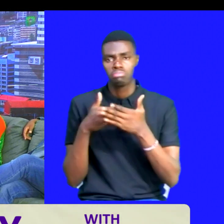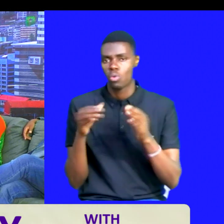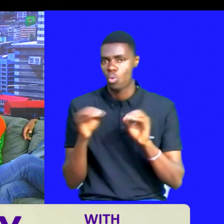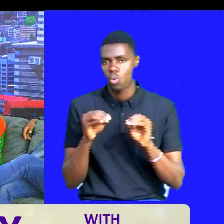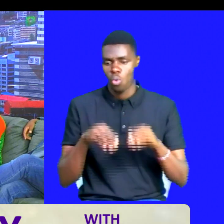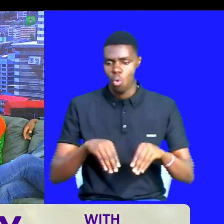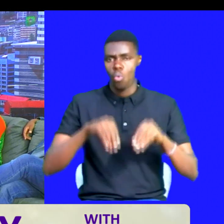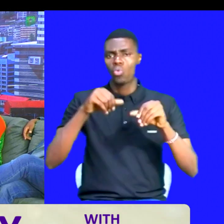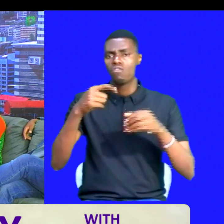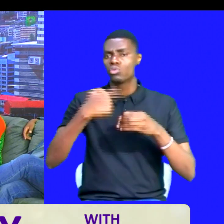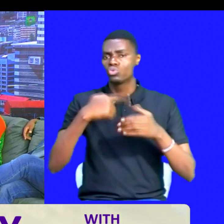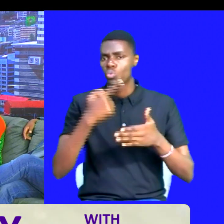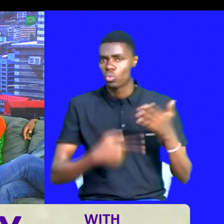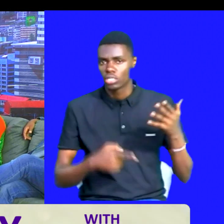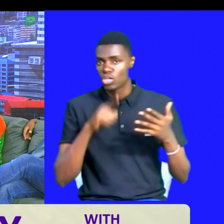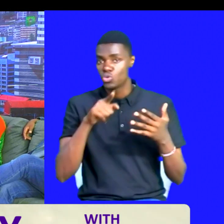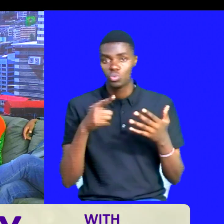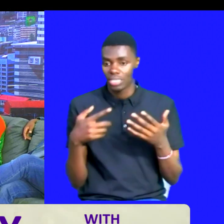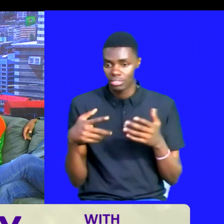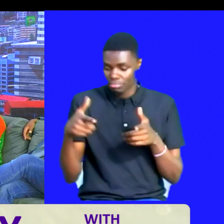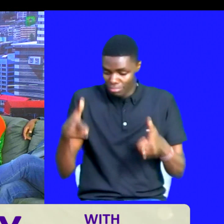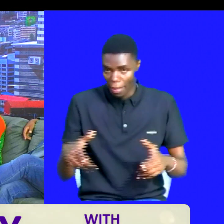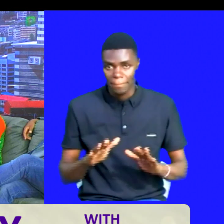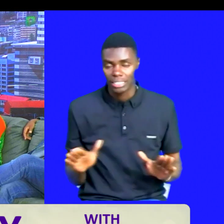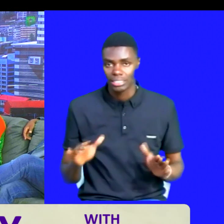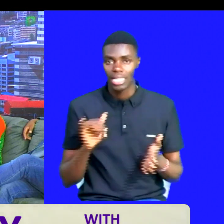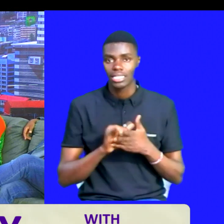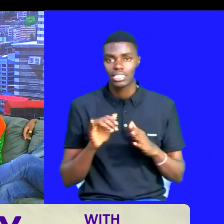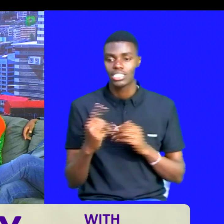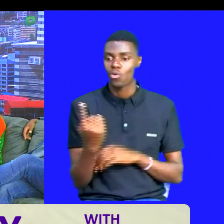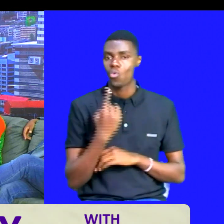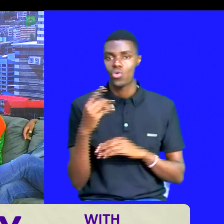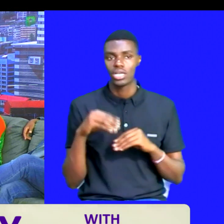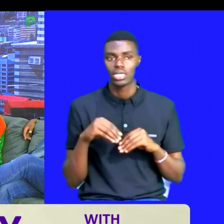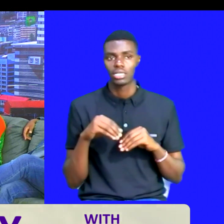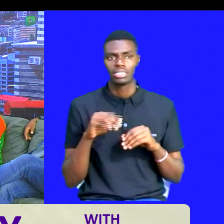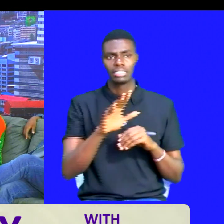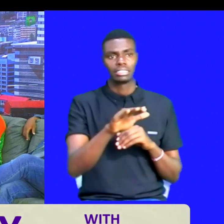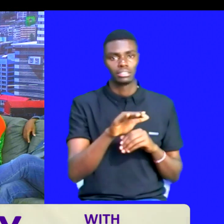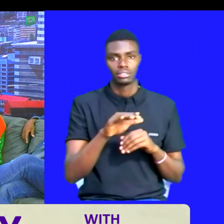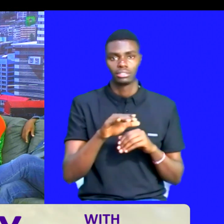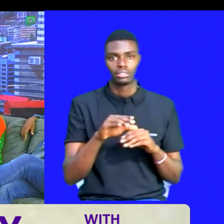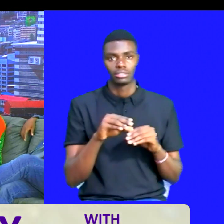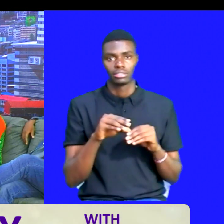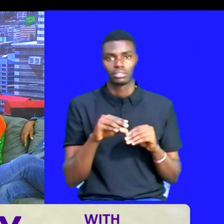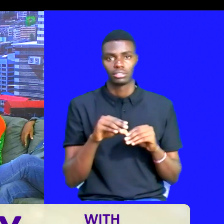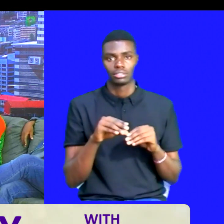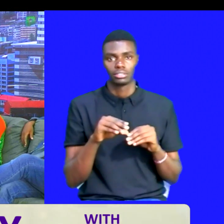qualification to join the sport is you being an amputee. Right. That is your only qualification. You do not need to have a birth certificate